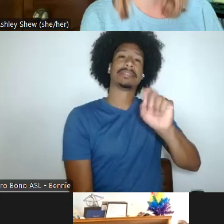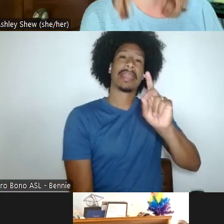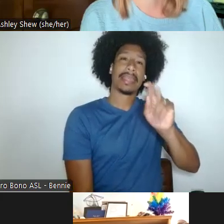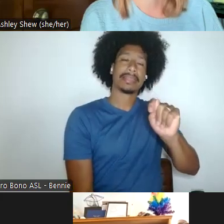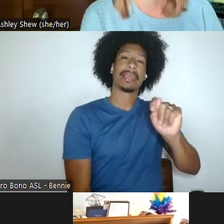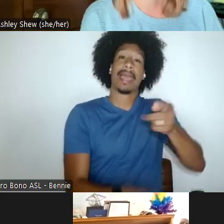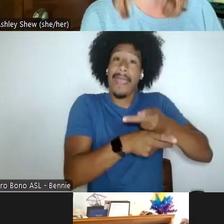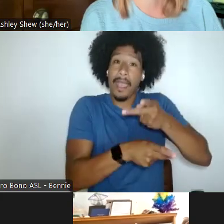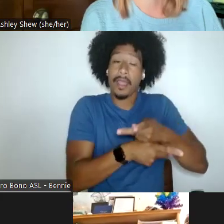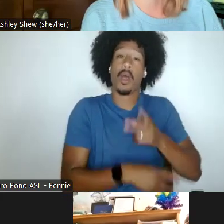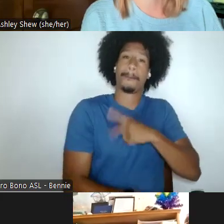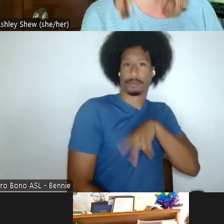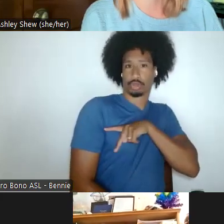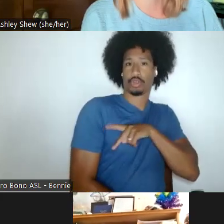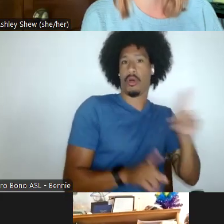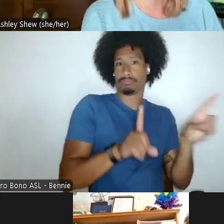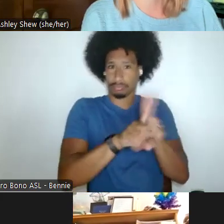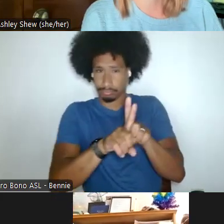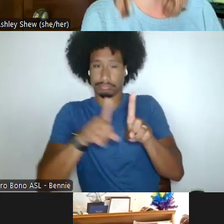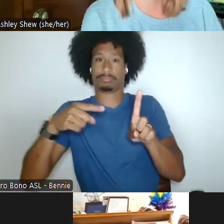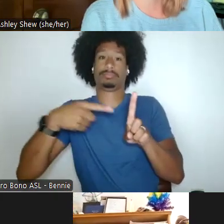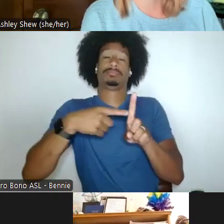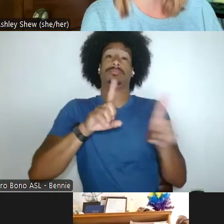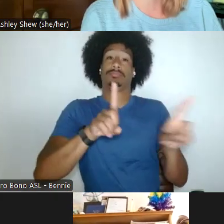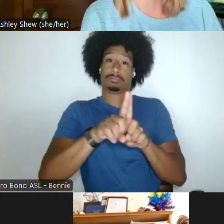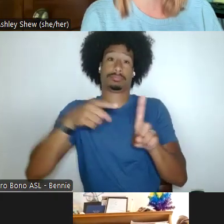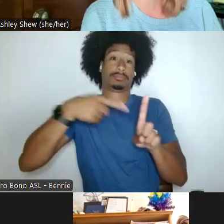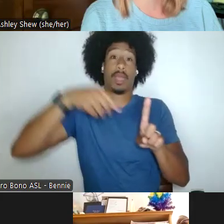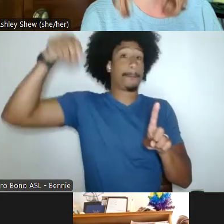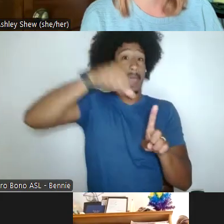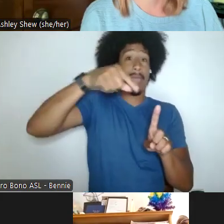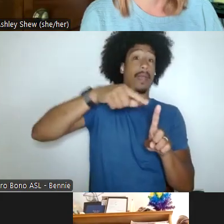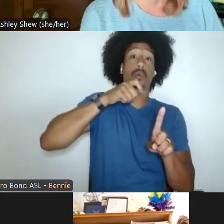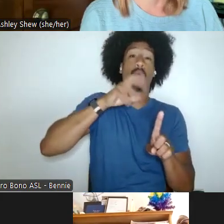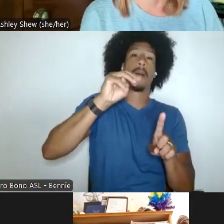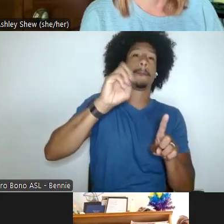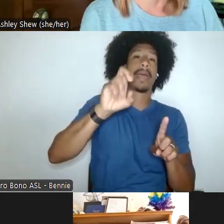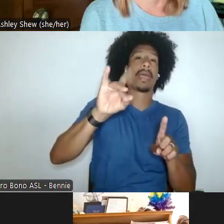attendants that is paid for through Medicaid.